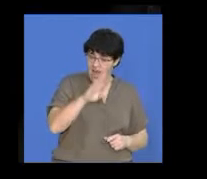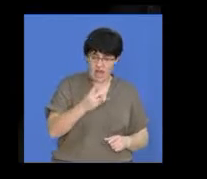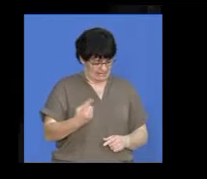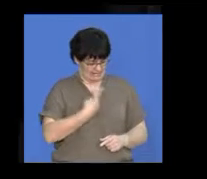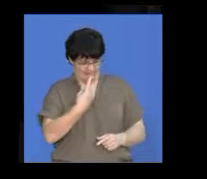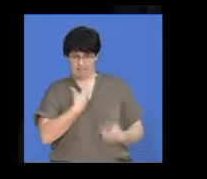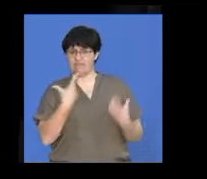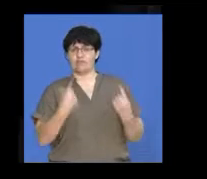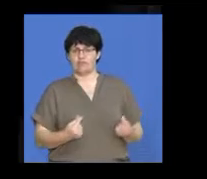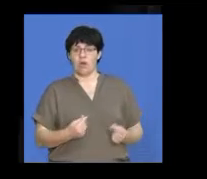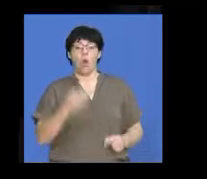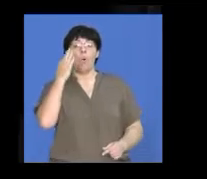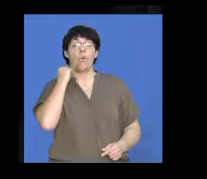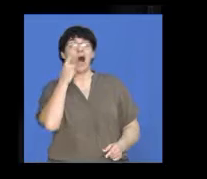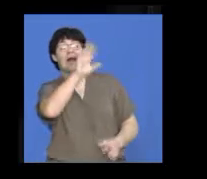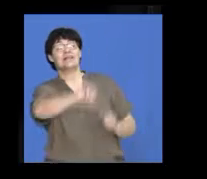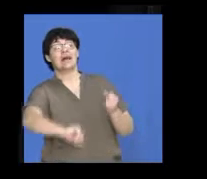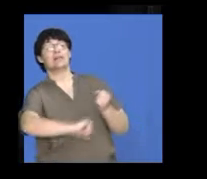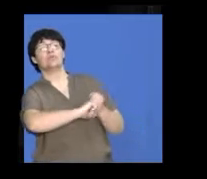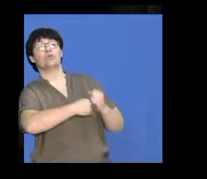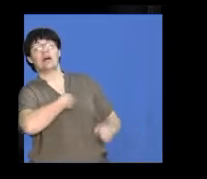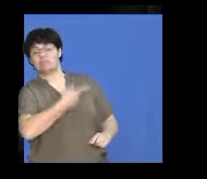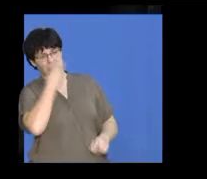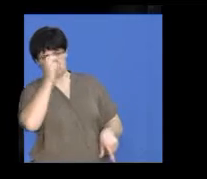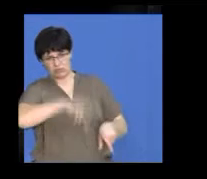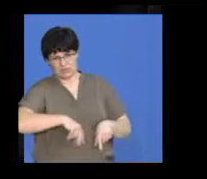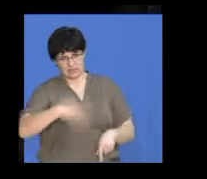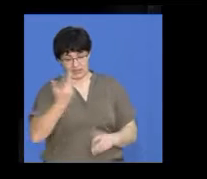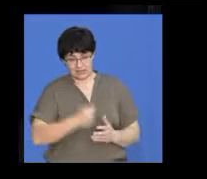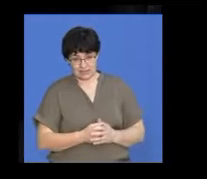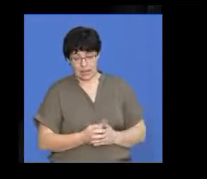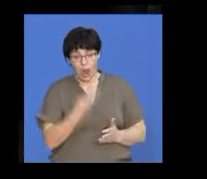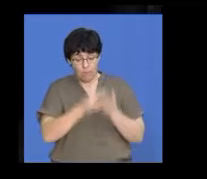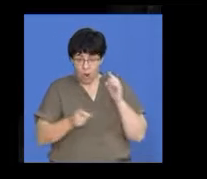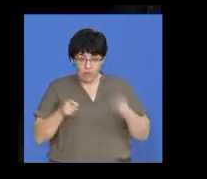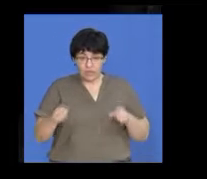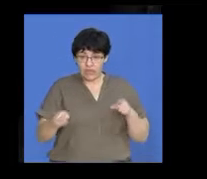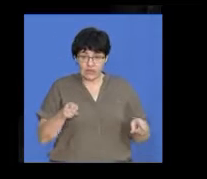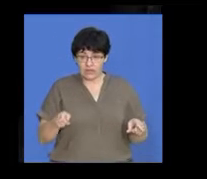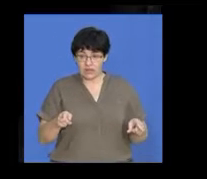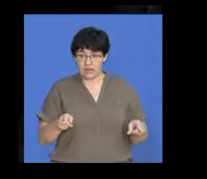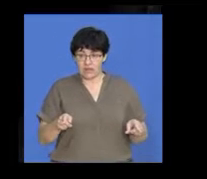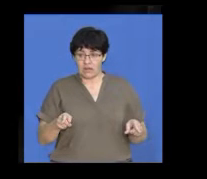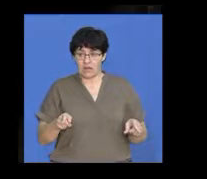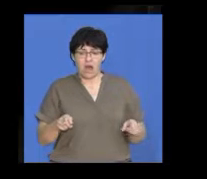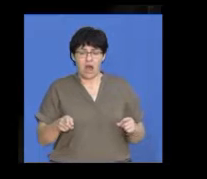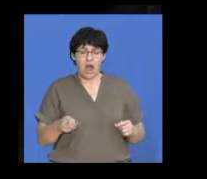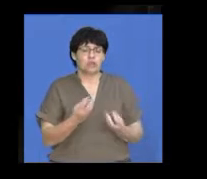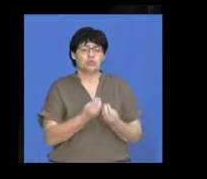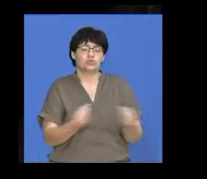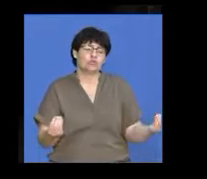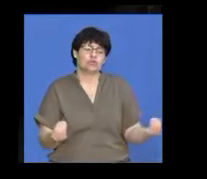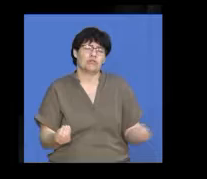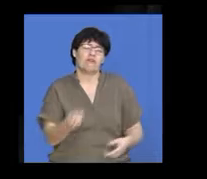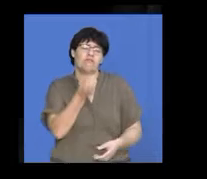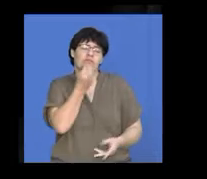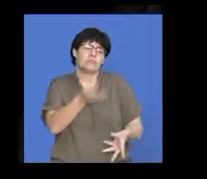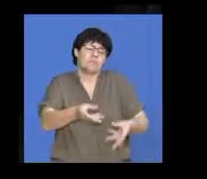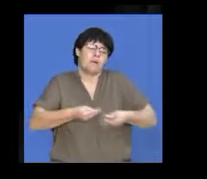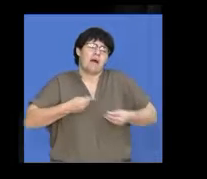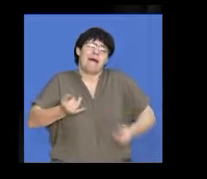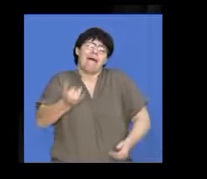without relying on white assistance. Both sources show how happy the children are to receive the food.